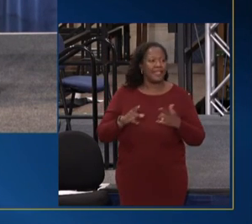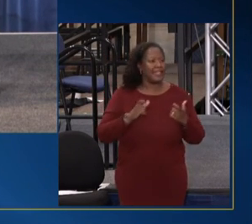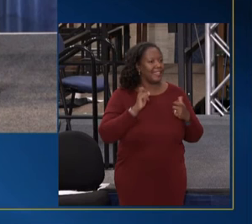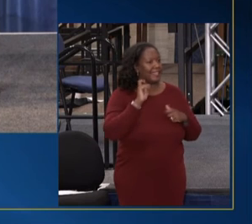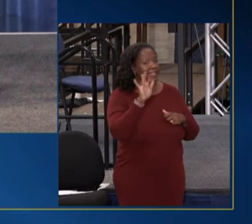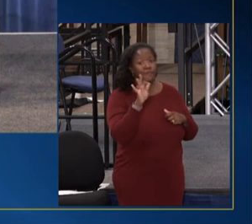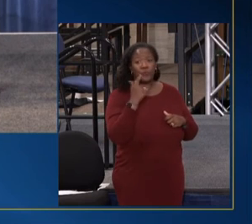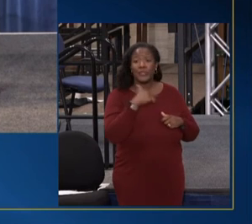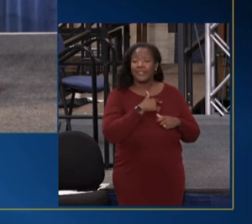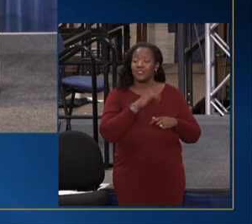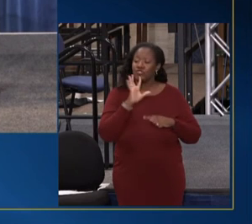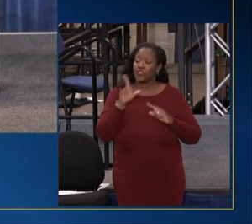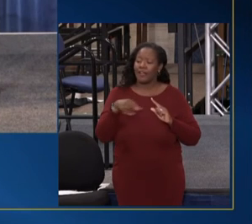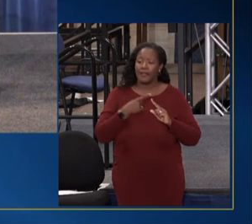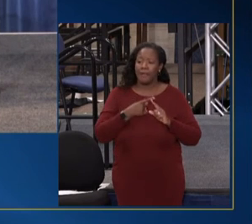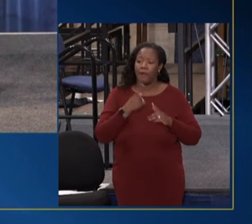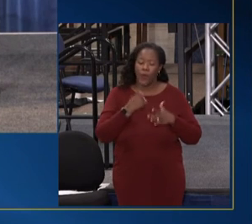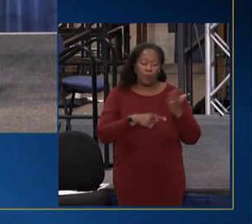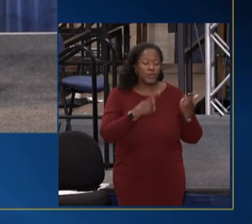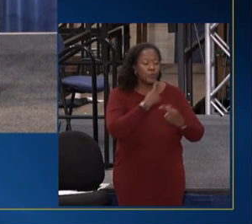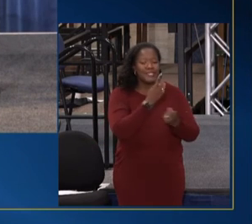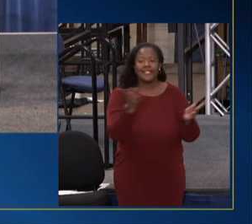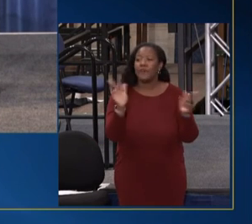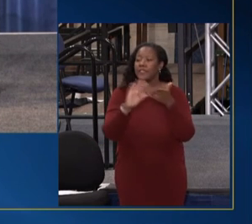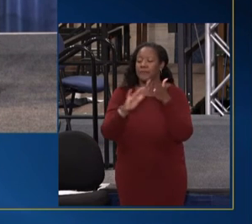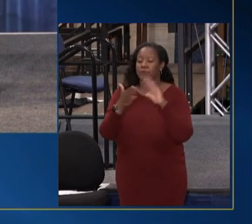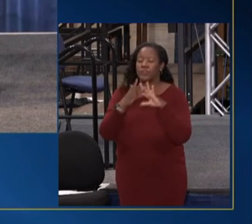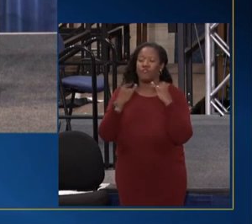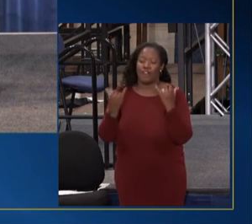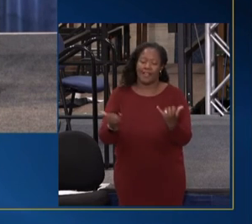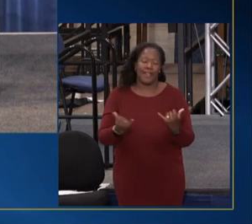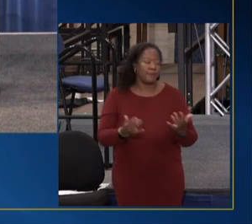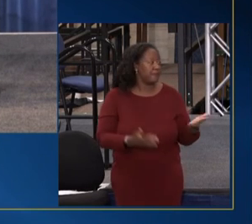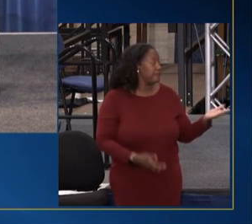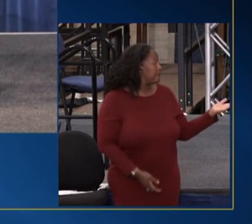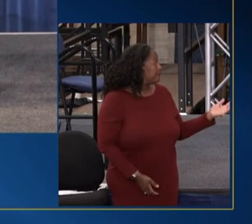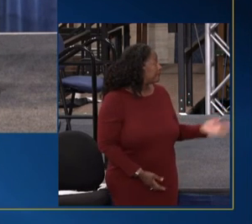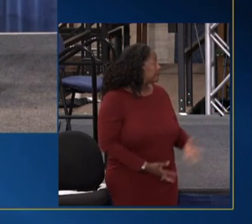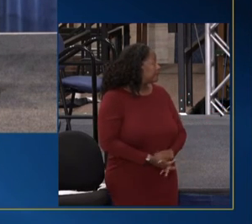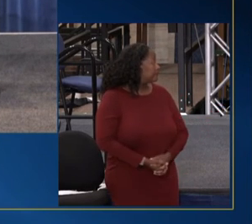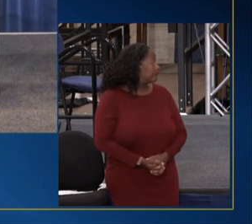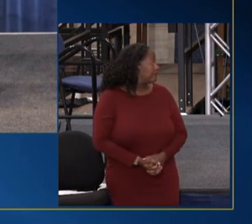talk a little bit about that and what we're saying to the community right now, what we're saying to people on the ground.